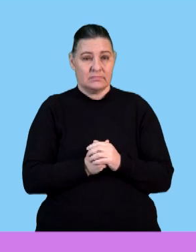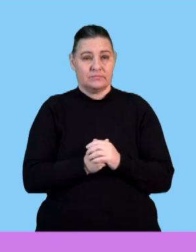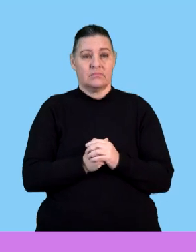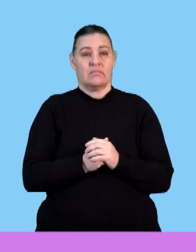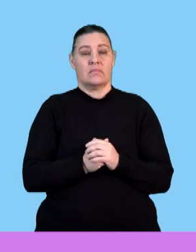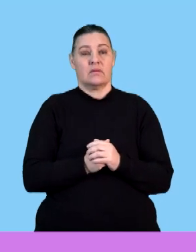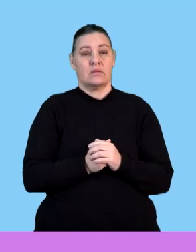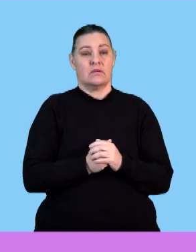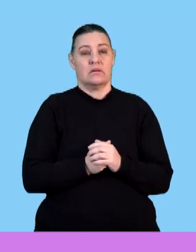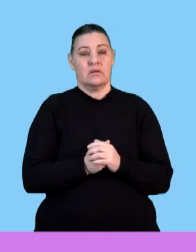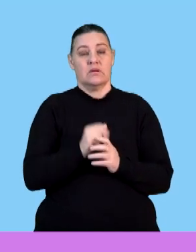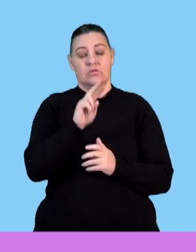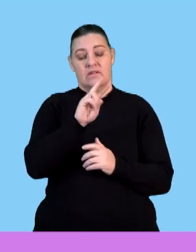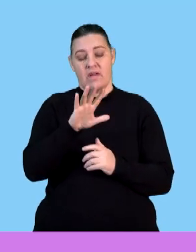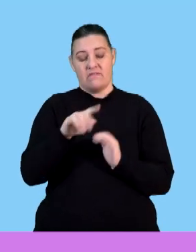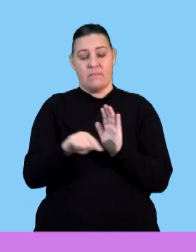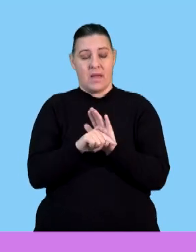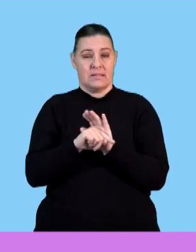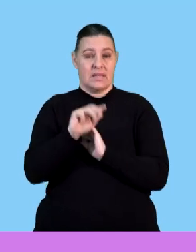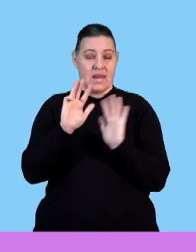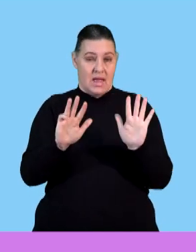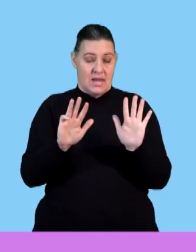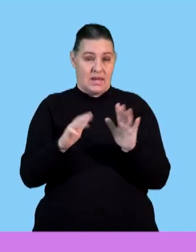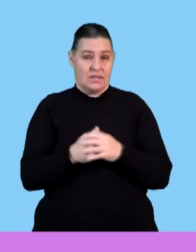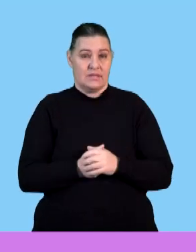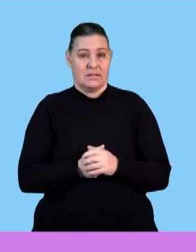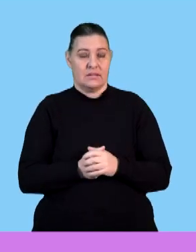So 25, minus 9 gives me